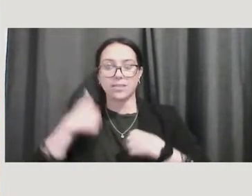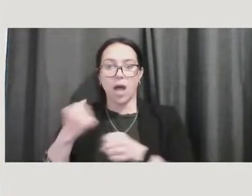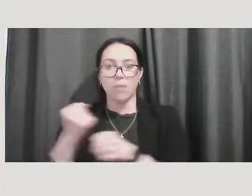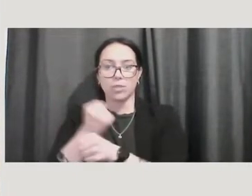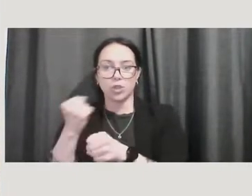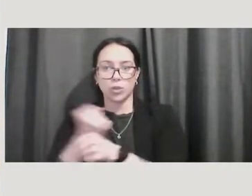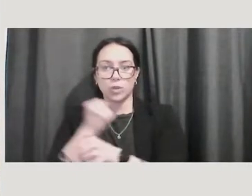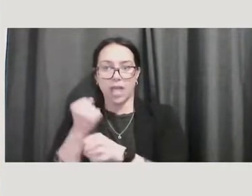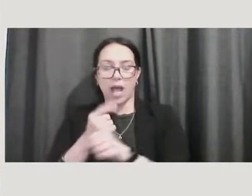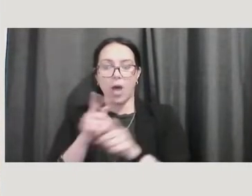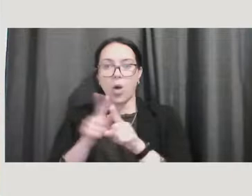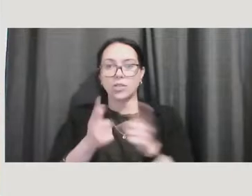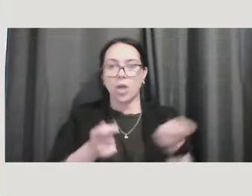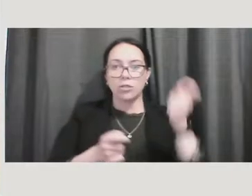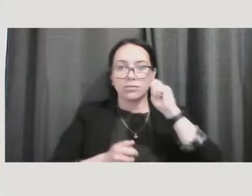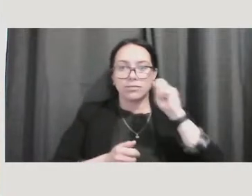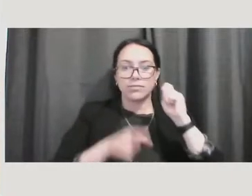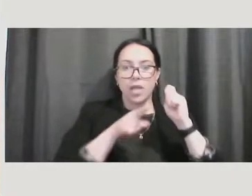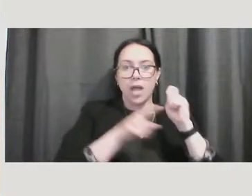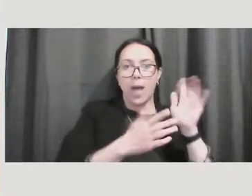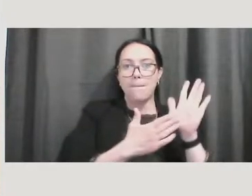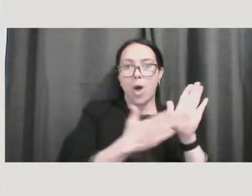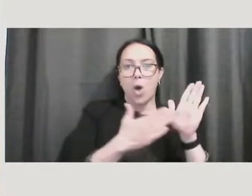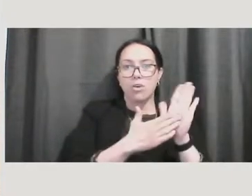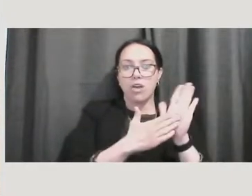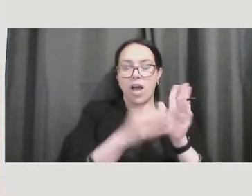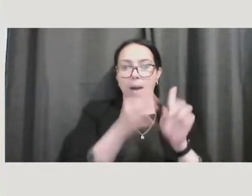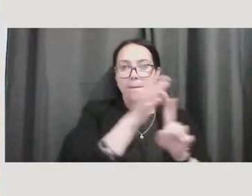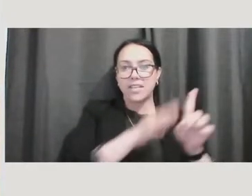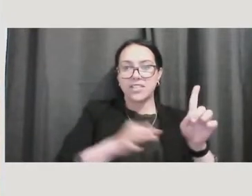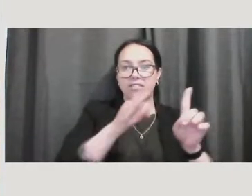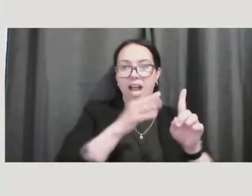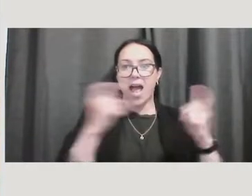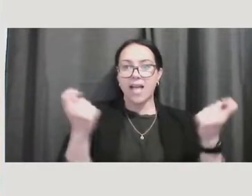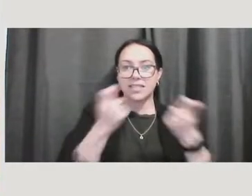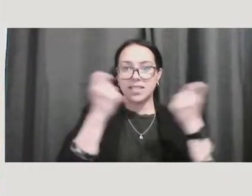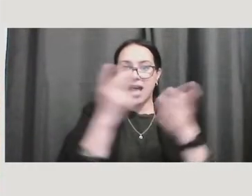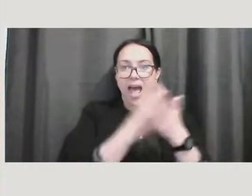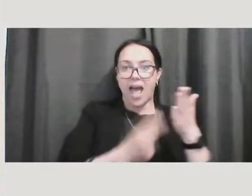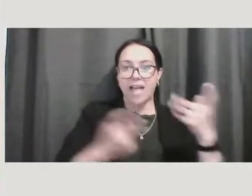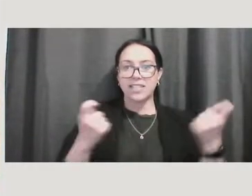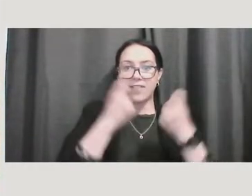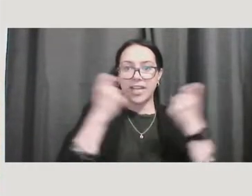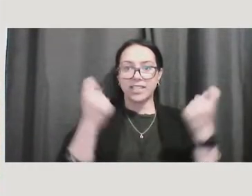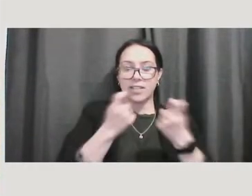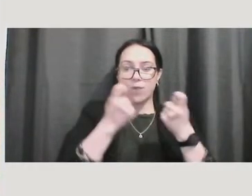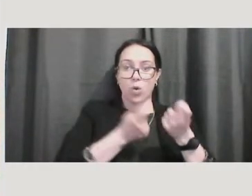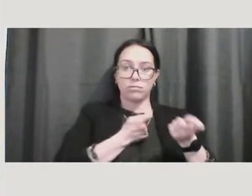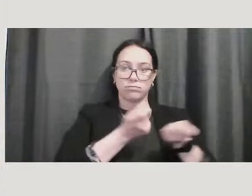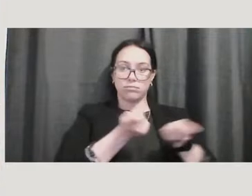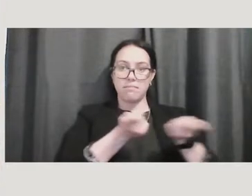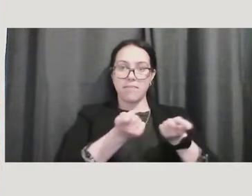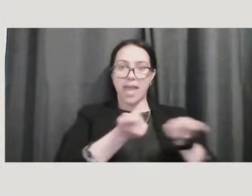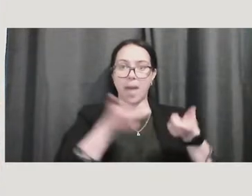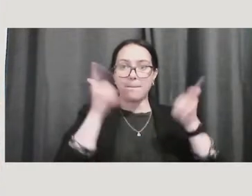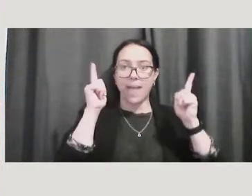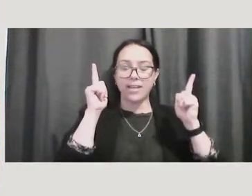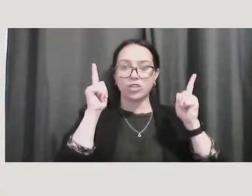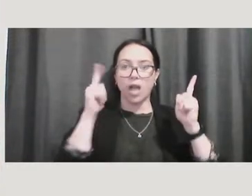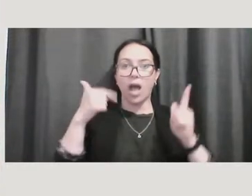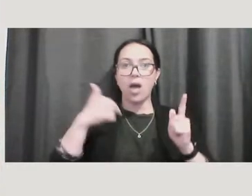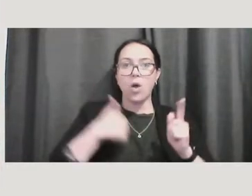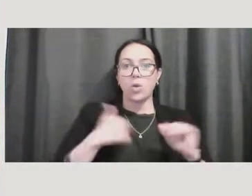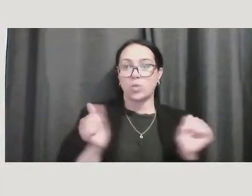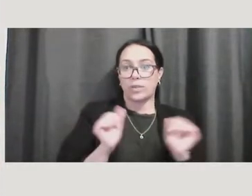manager for the Marlborough Pacifica Festival which we've just had our third year and we were really really happy this year to have a in-person